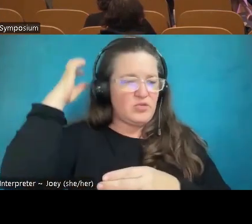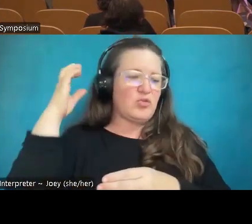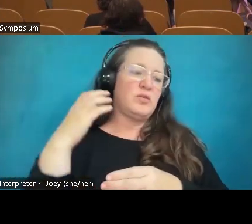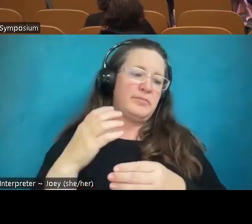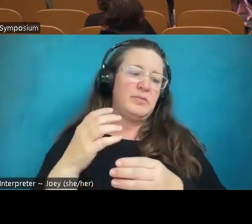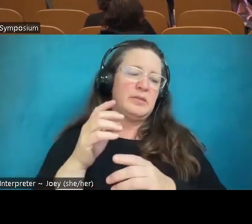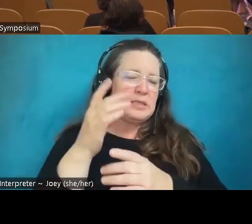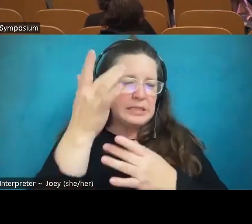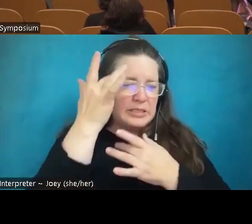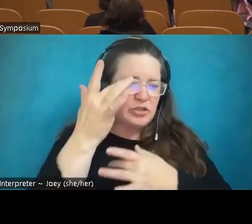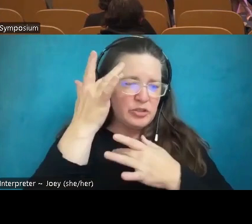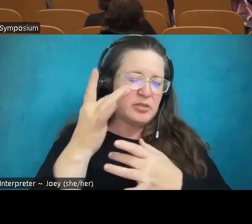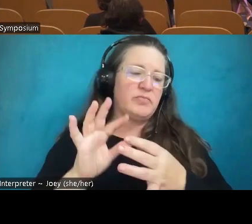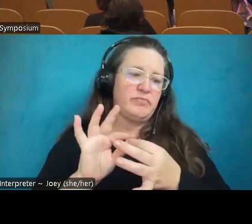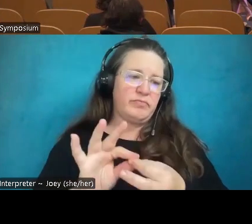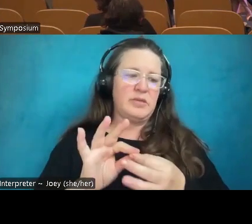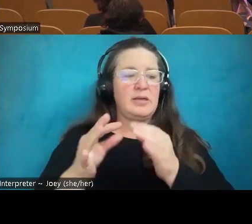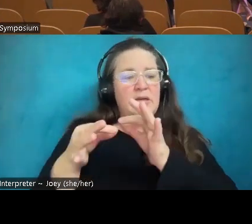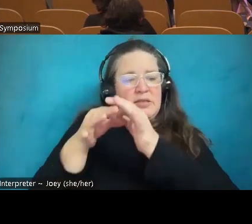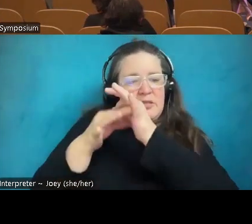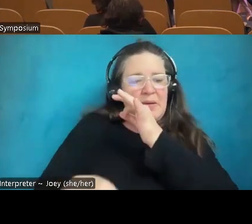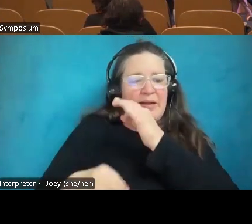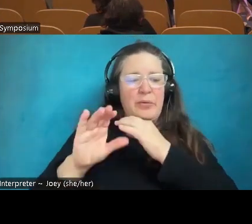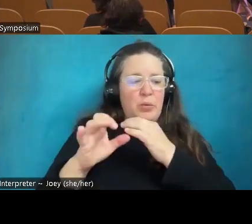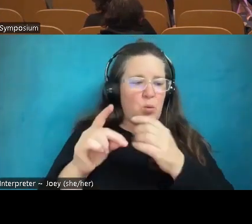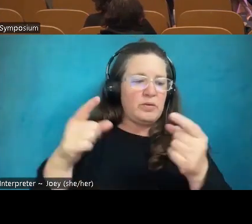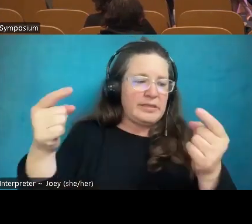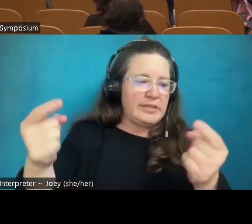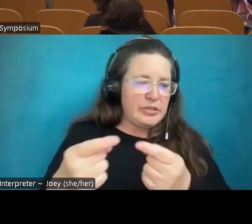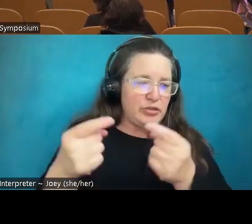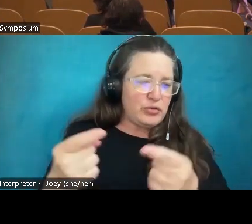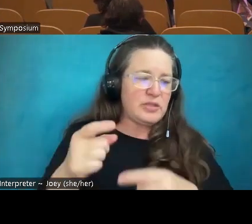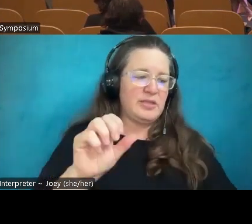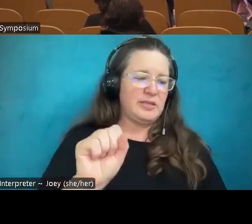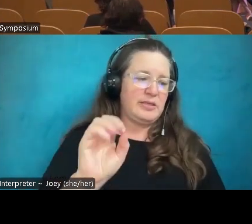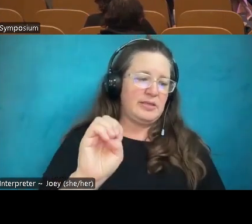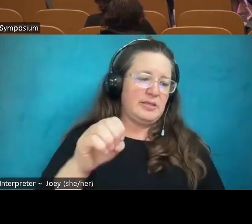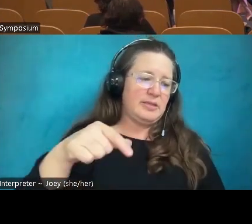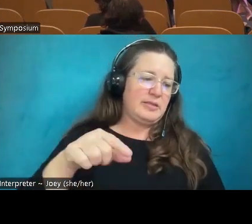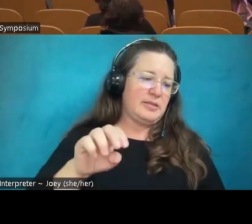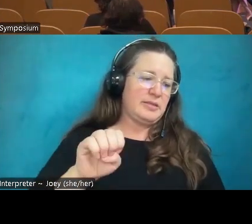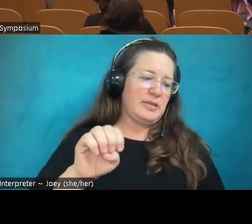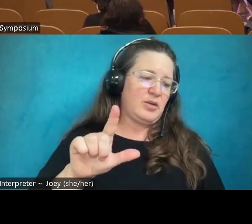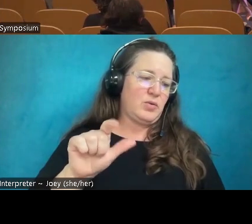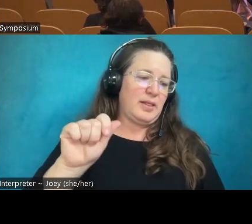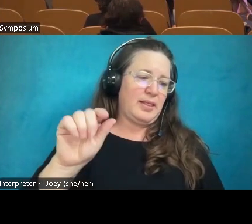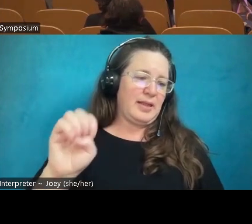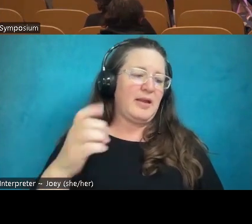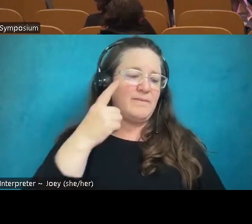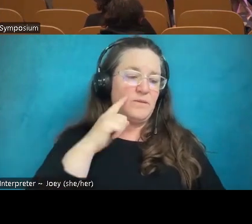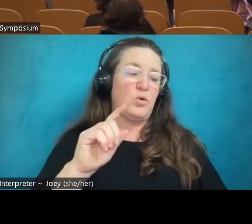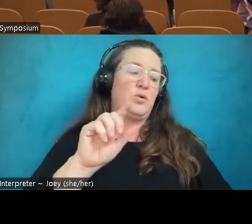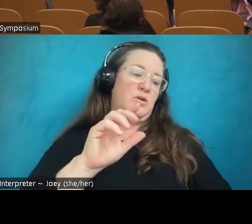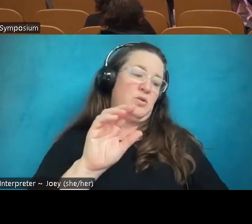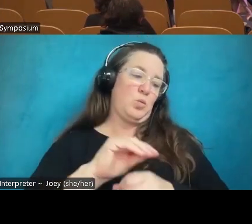Her research interests include the epidemiology and characterization of neurological complications of COVID-19